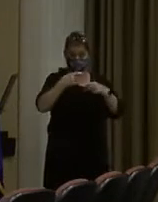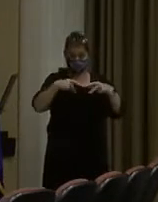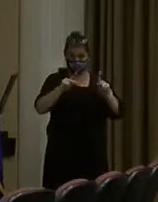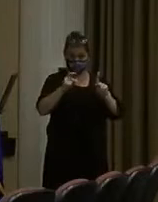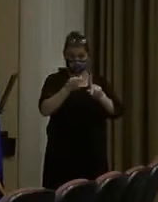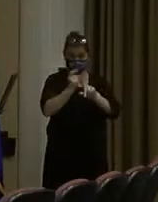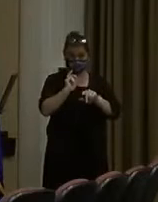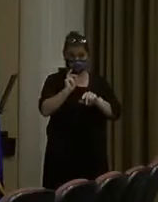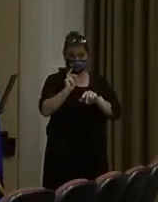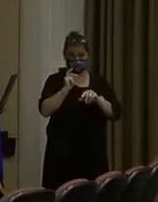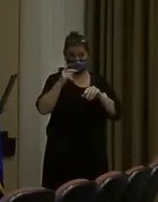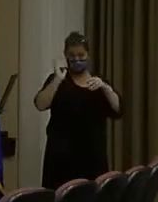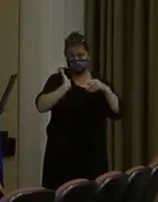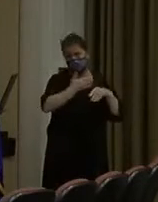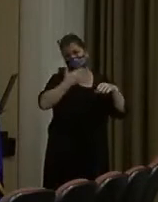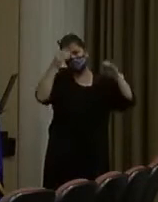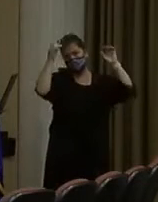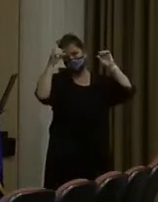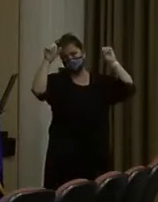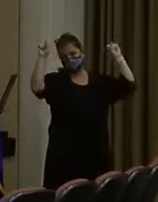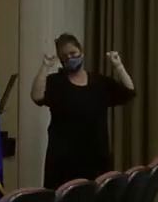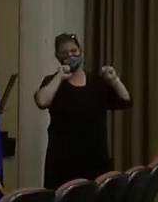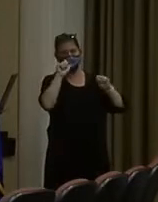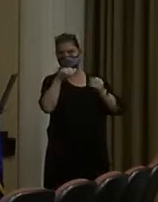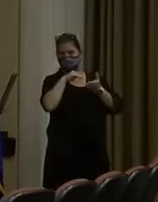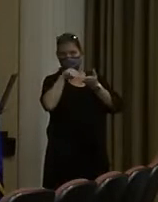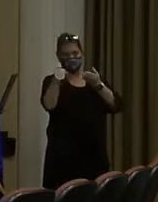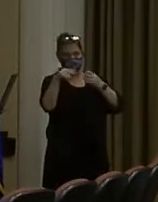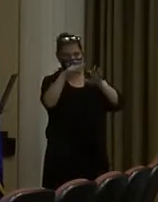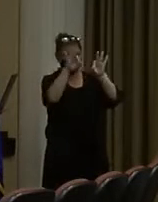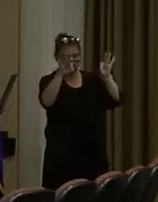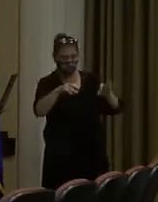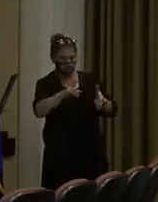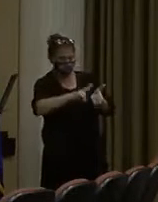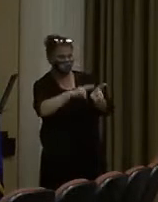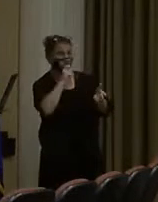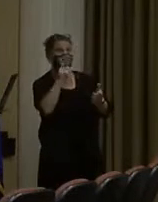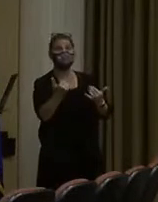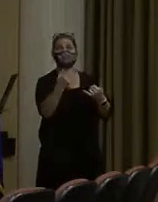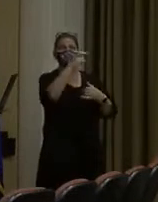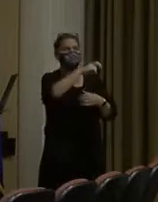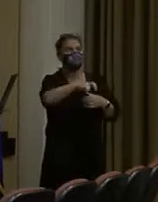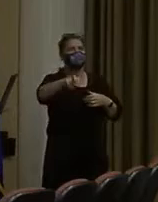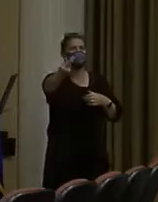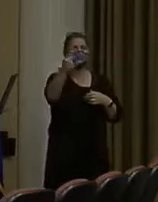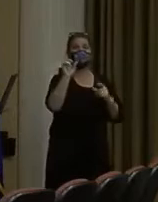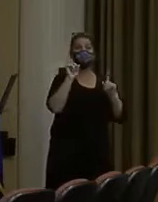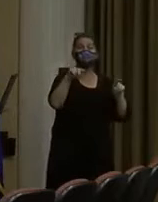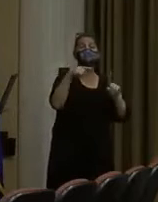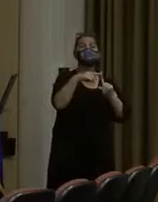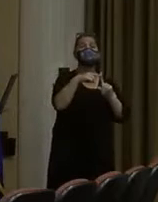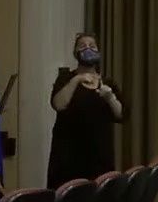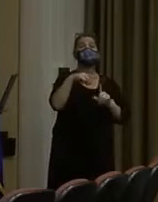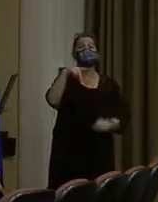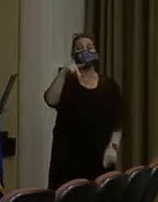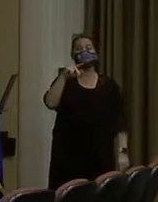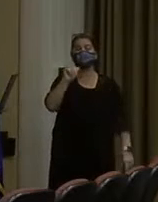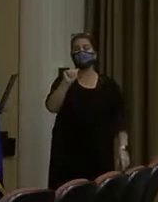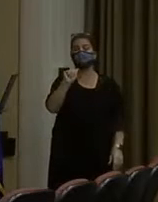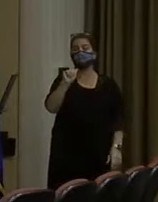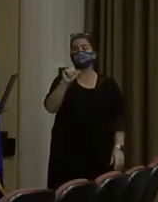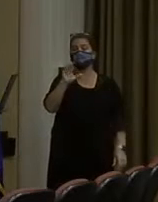from our president. We don't need a release form. And we're going to take a field trip today, and we're going to go to Peconic